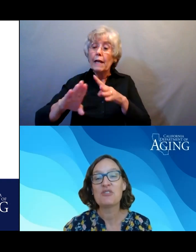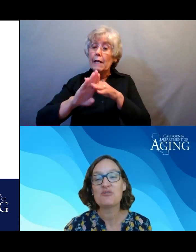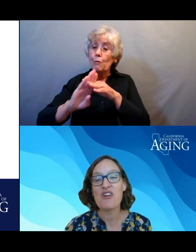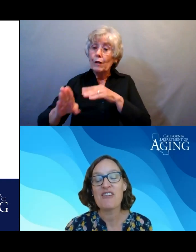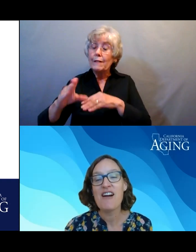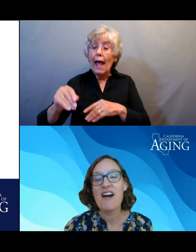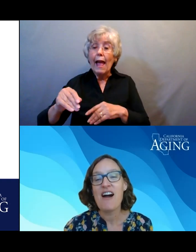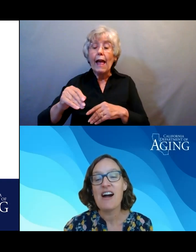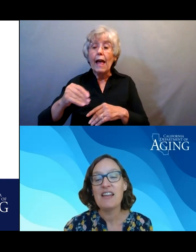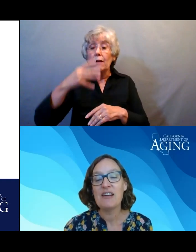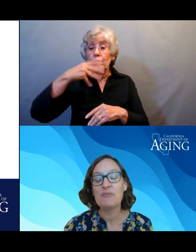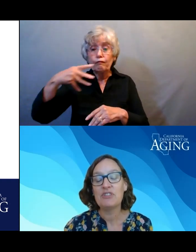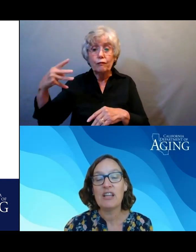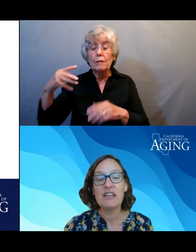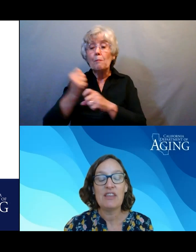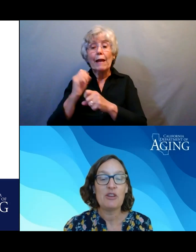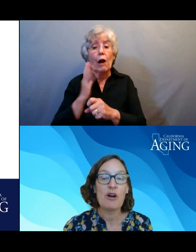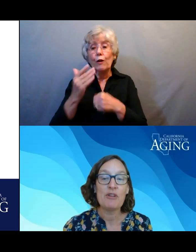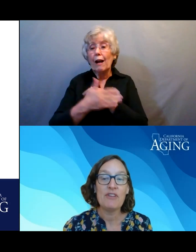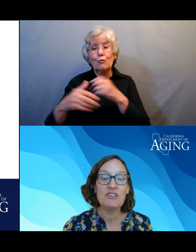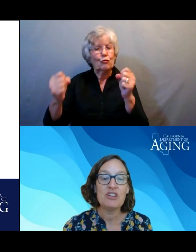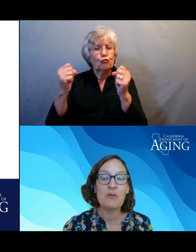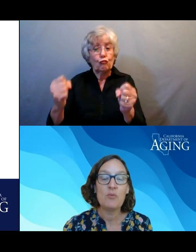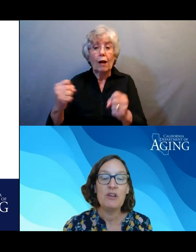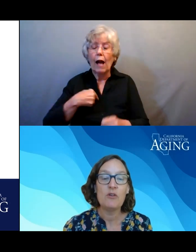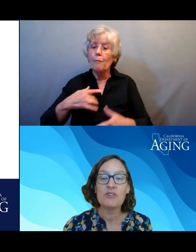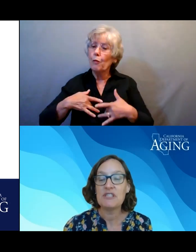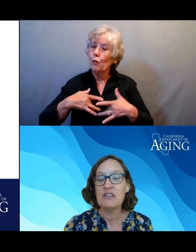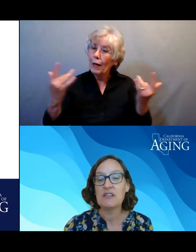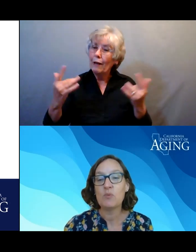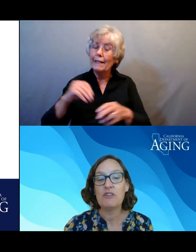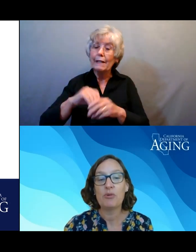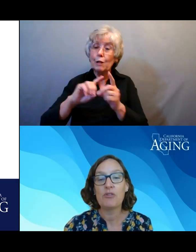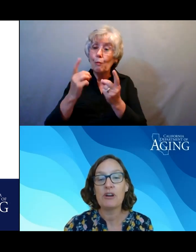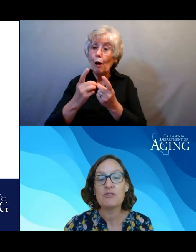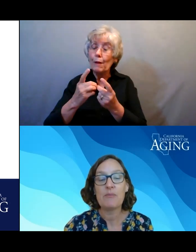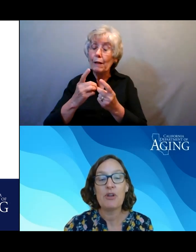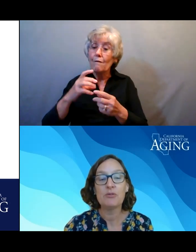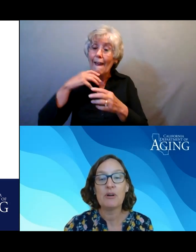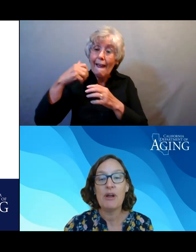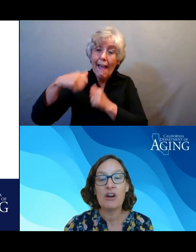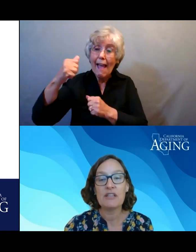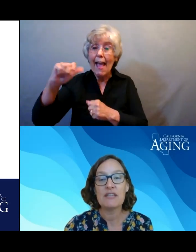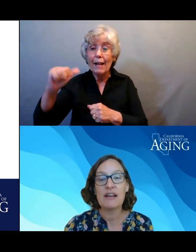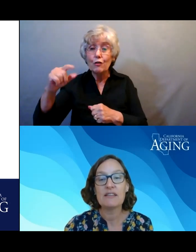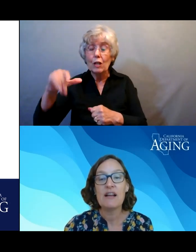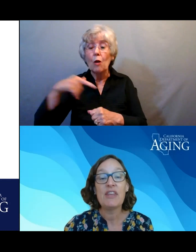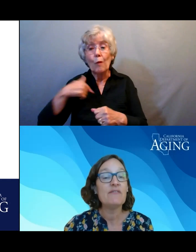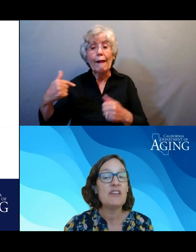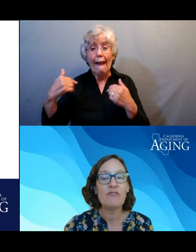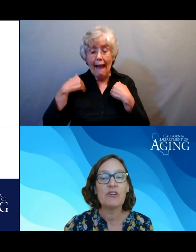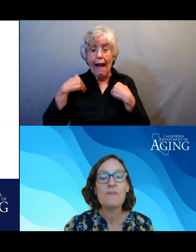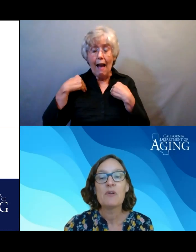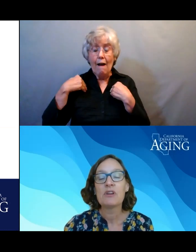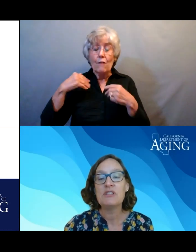country so strong. I am delighted that at the Department of Aging, we oversee a suite of programs from the Older Americans Act that